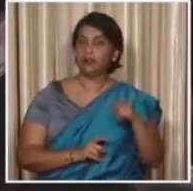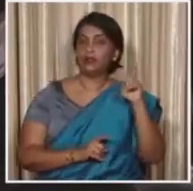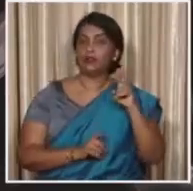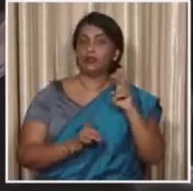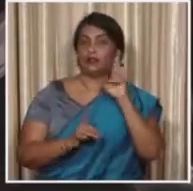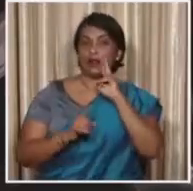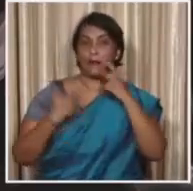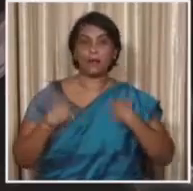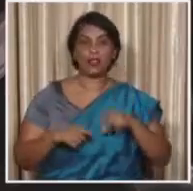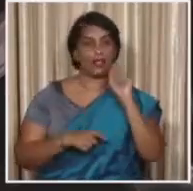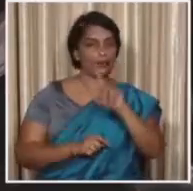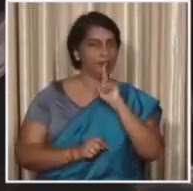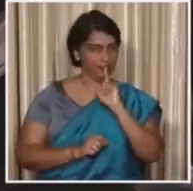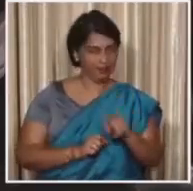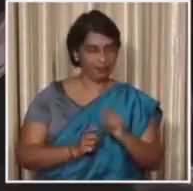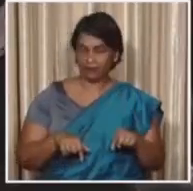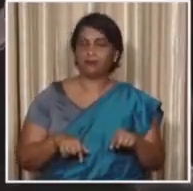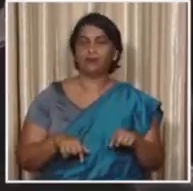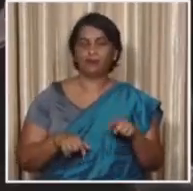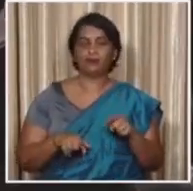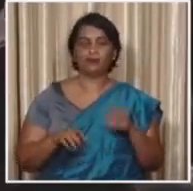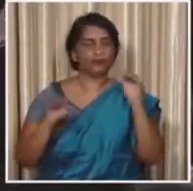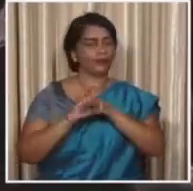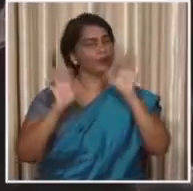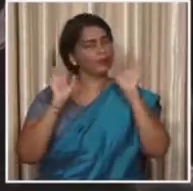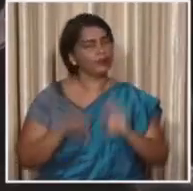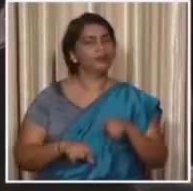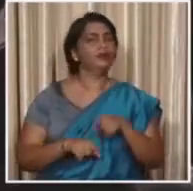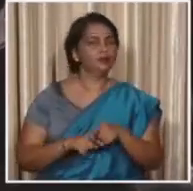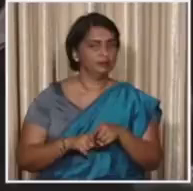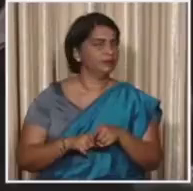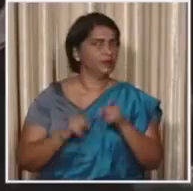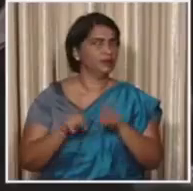proving that he is in fact Ranil Rajapaksa. Now,